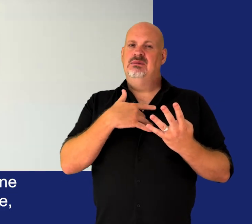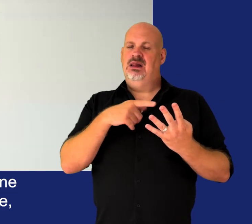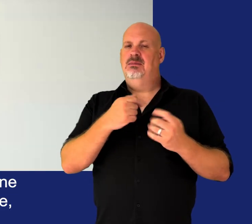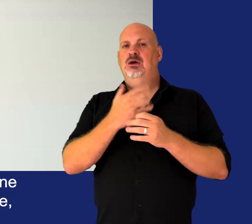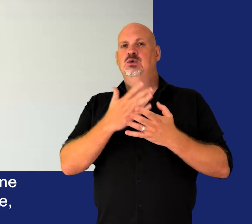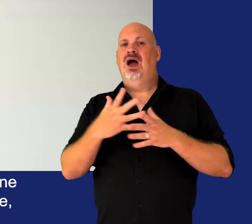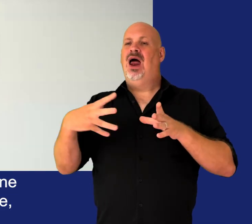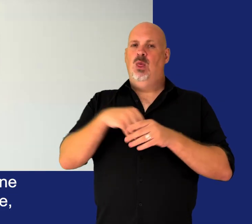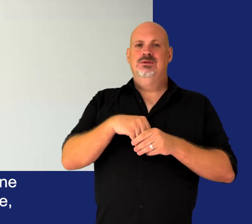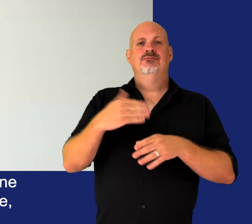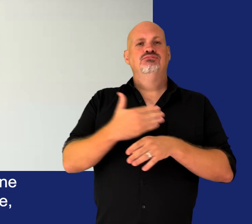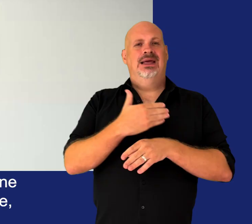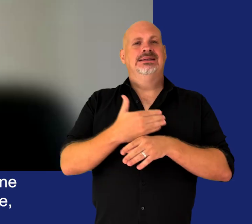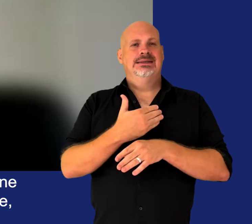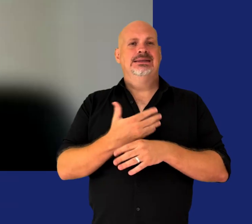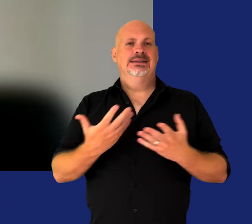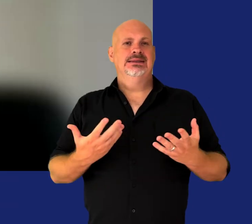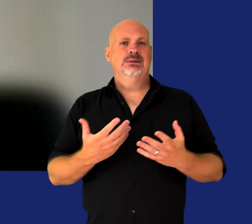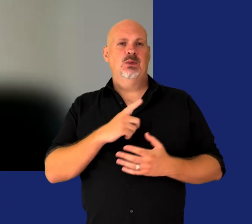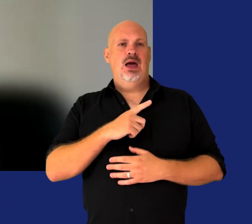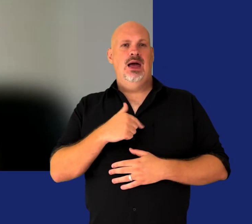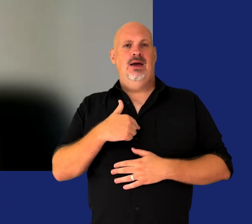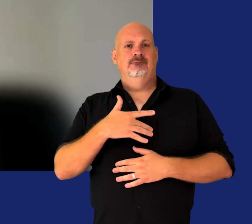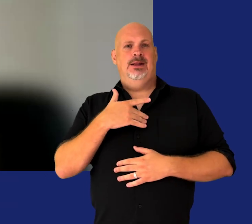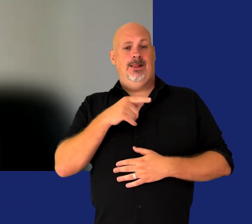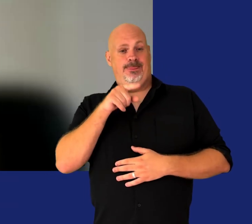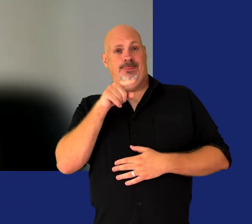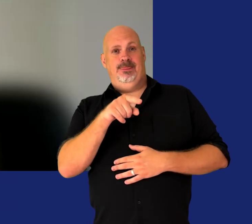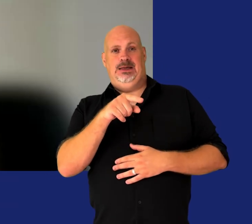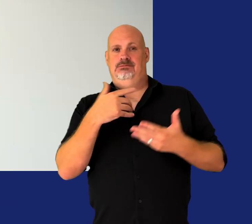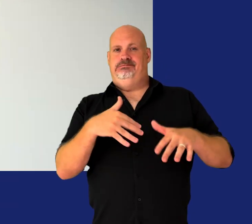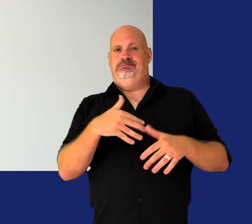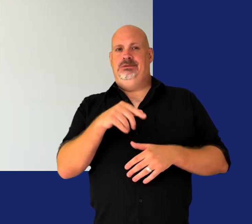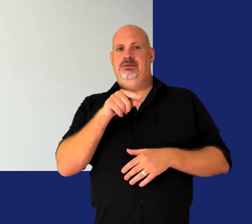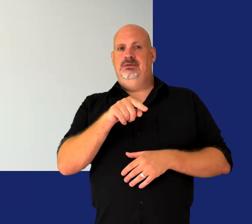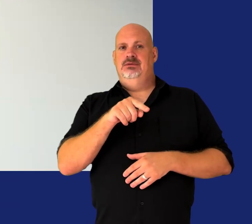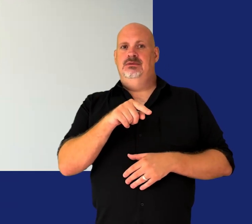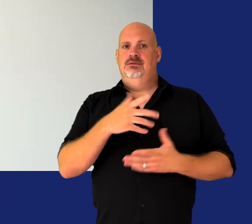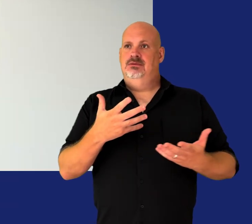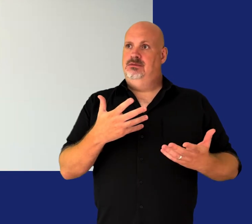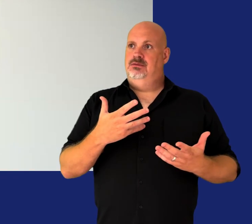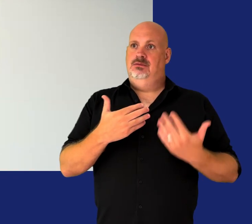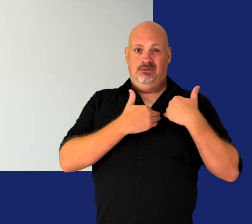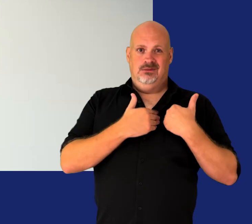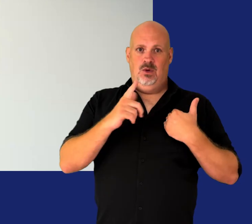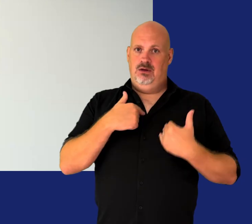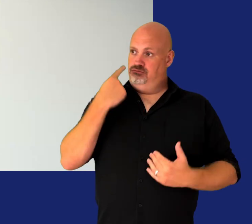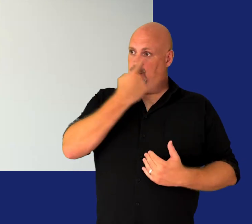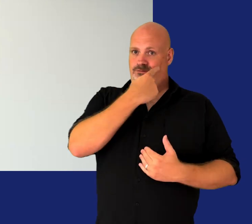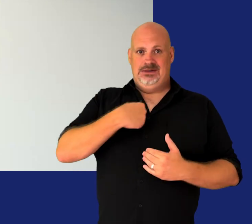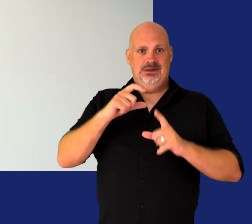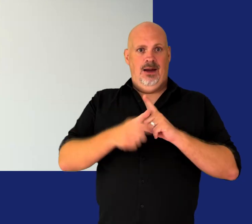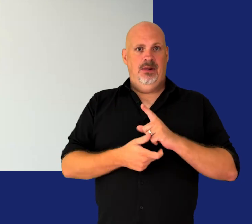be ensure inclusive practice, because it seems to me, I feel like the onus is on me to prove my disability